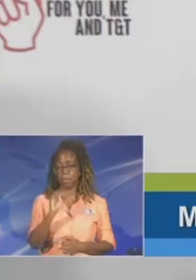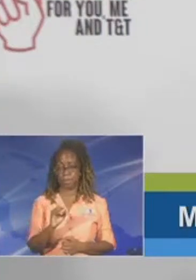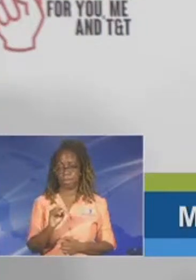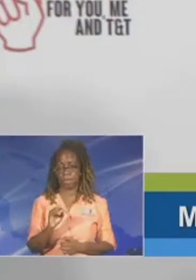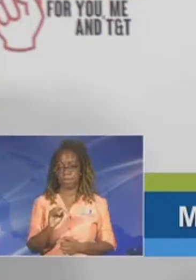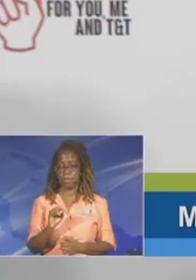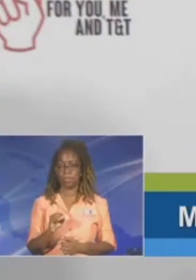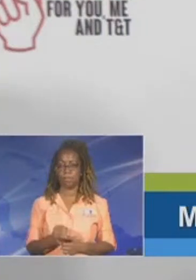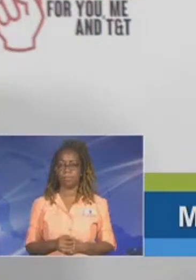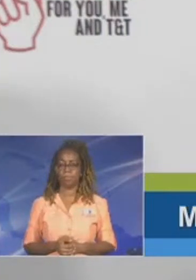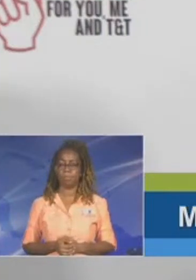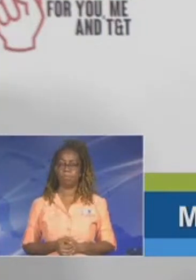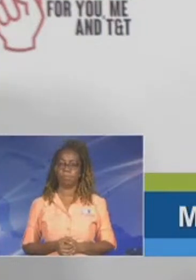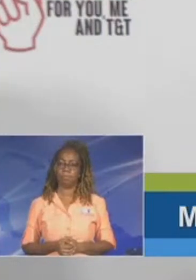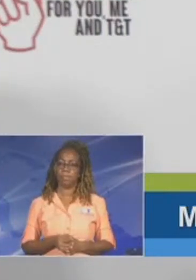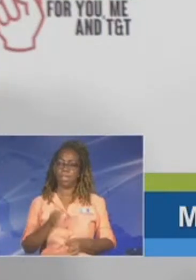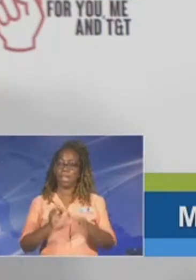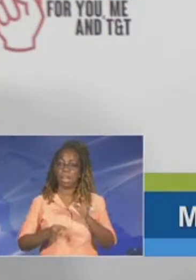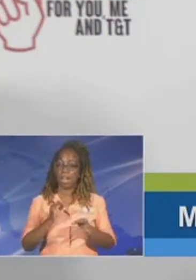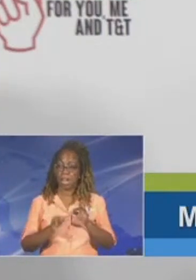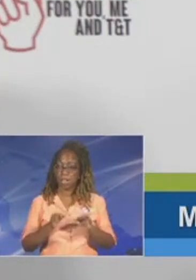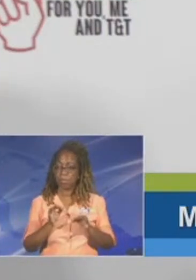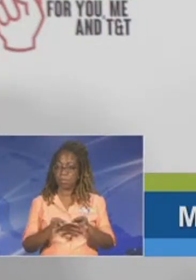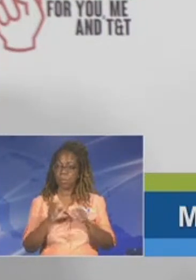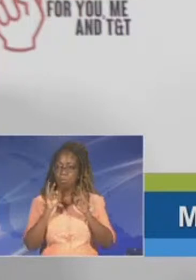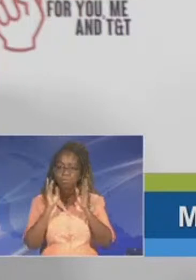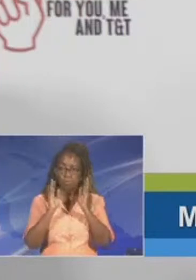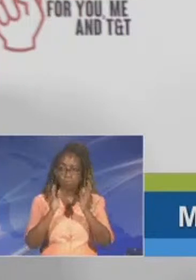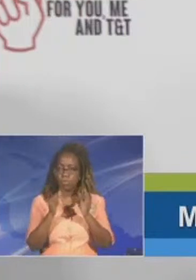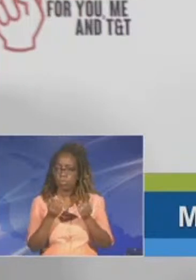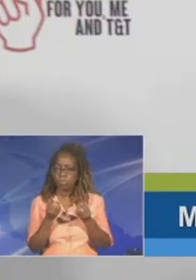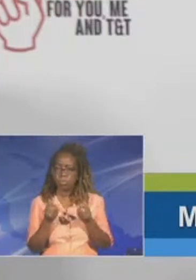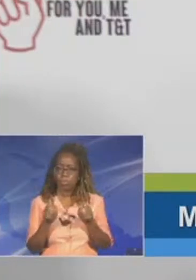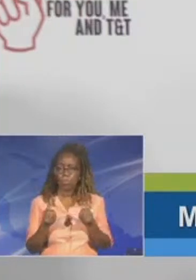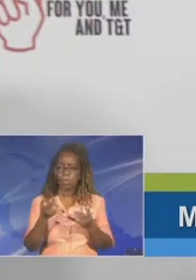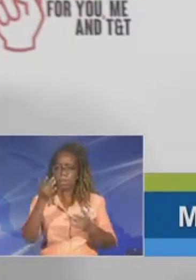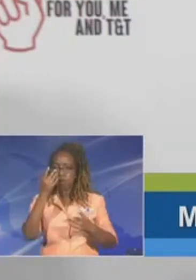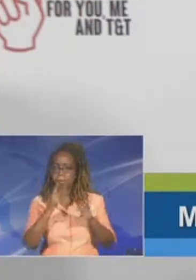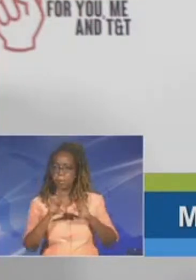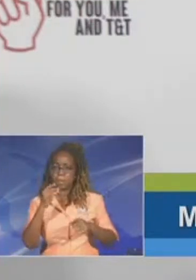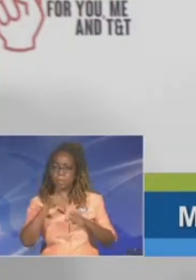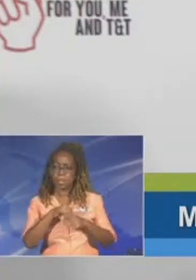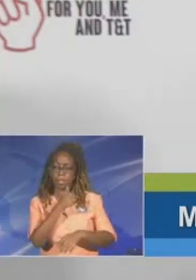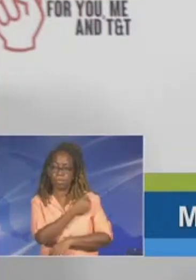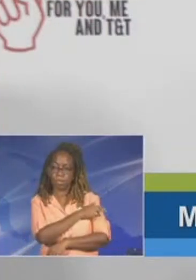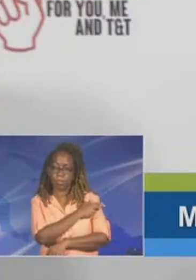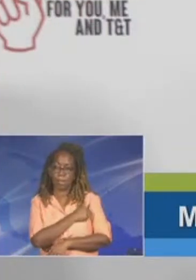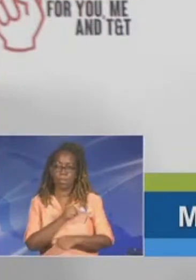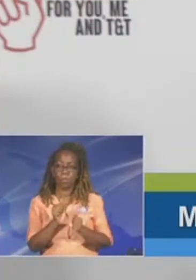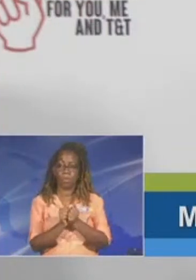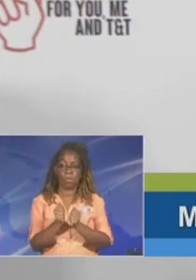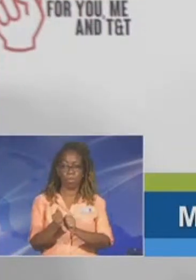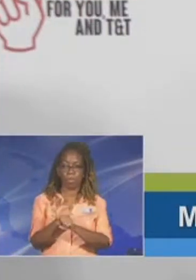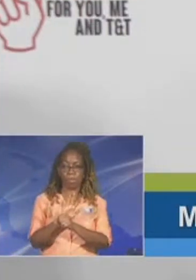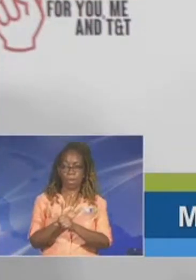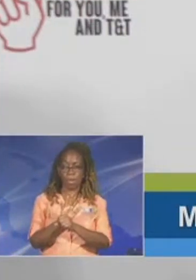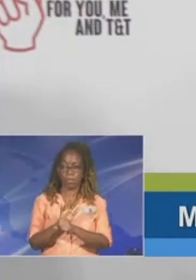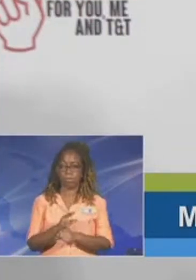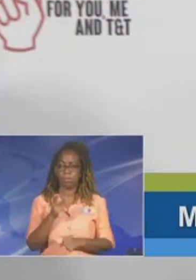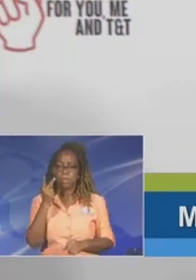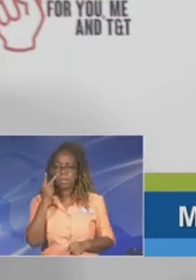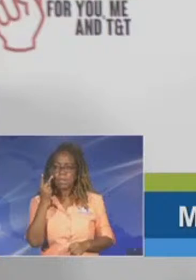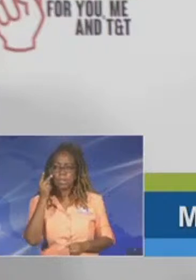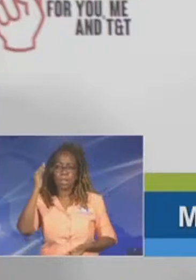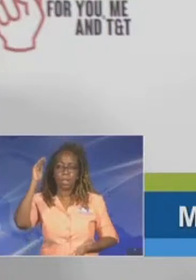If we were to look at the actual number of patients in the parallel healthcare system this morning, the trend of decreasing